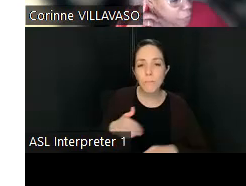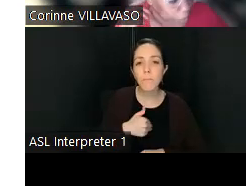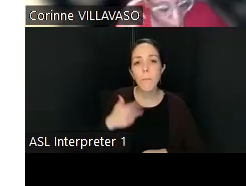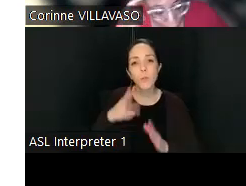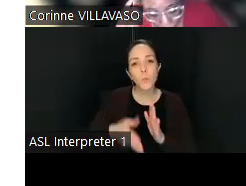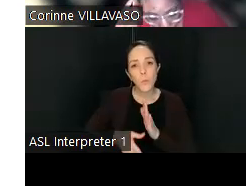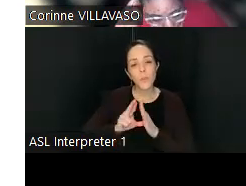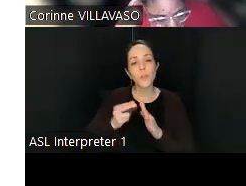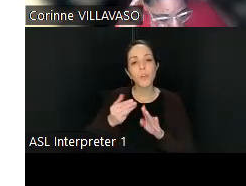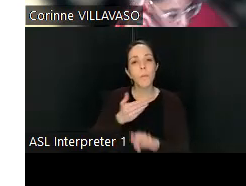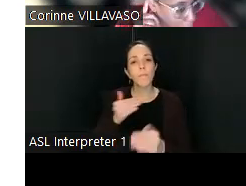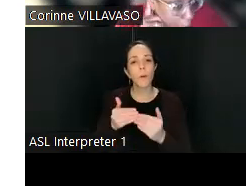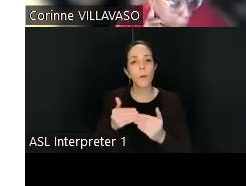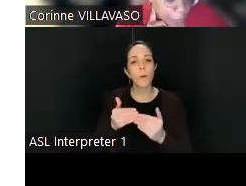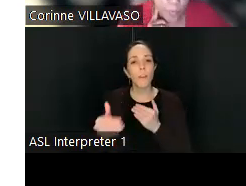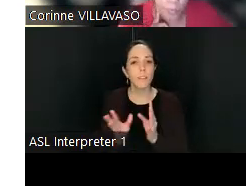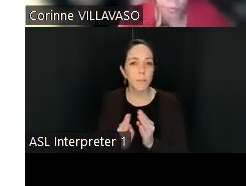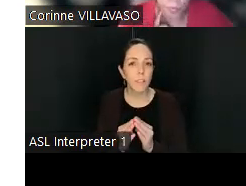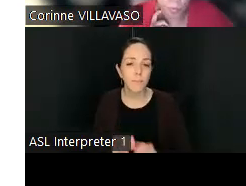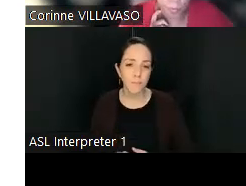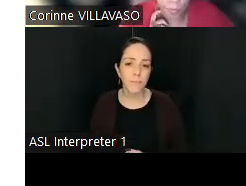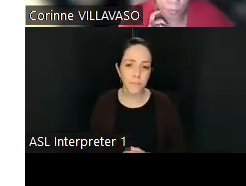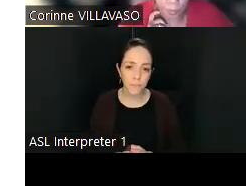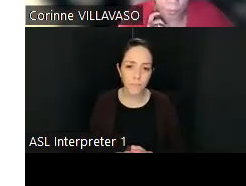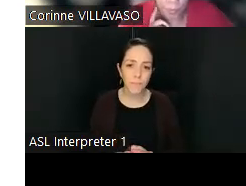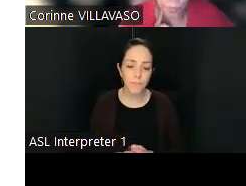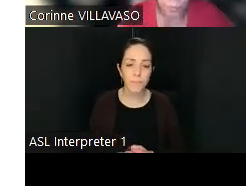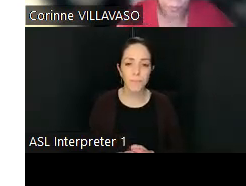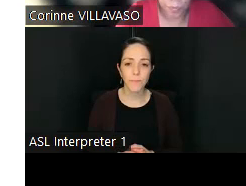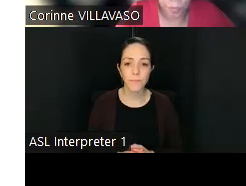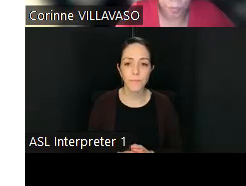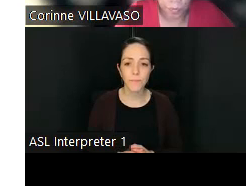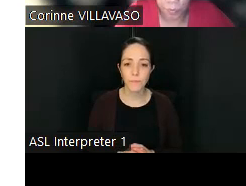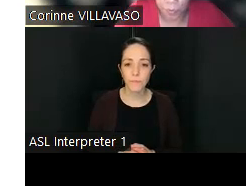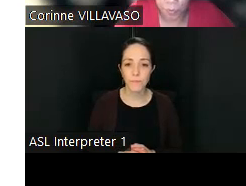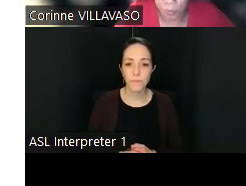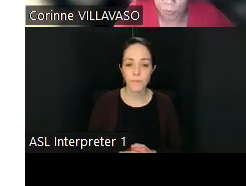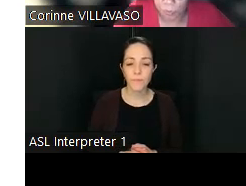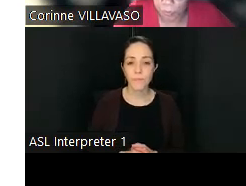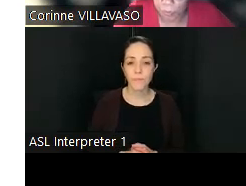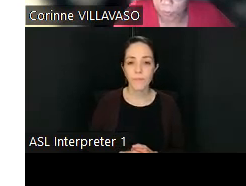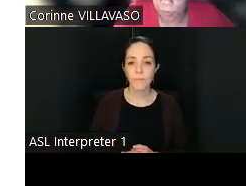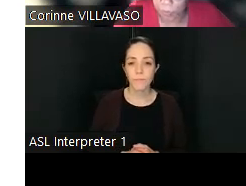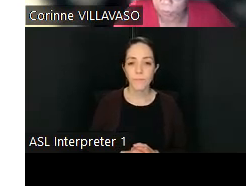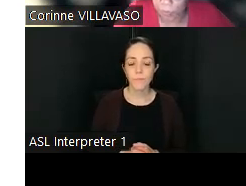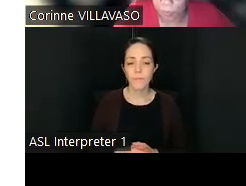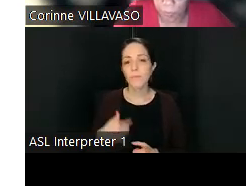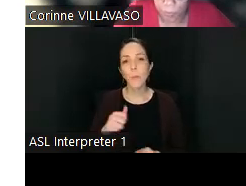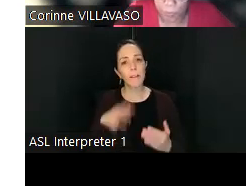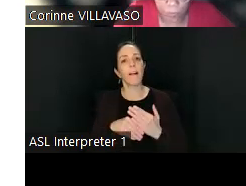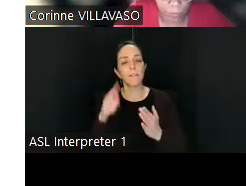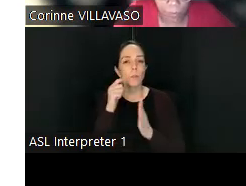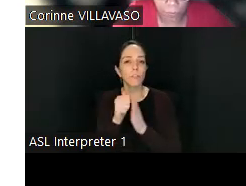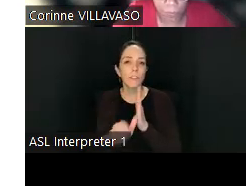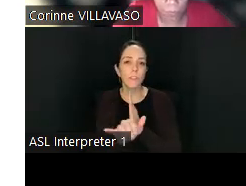and be prepared to discuss them. And then that those are able to be added to that list so that instead of it's five things we know of that are flagged for further